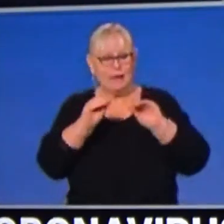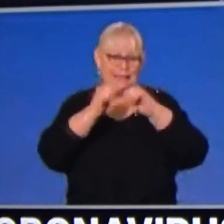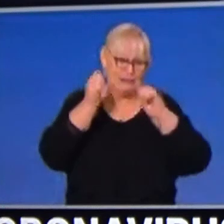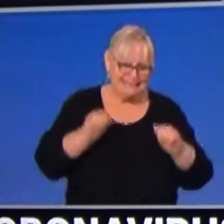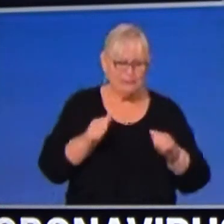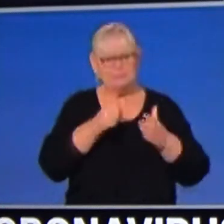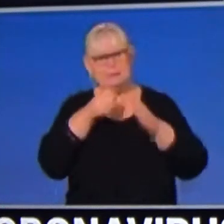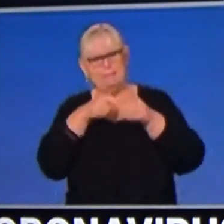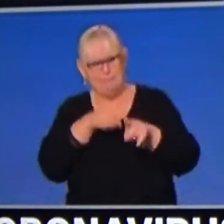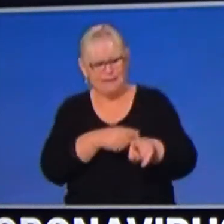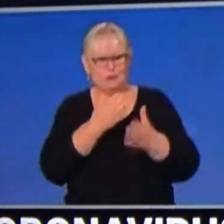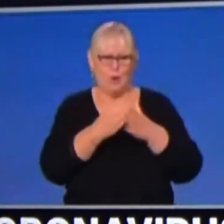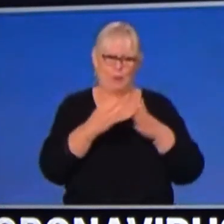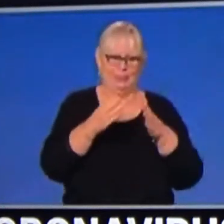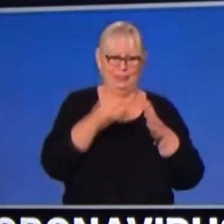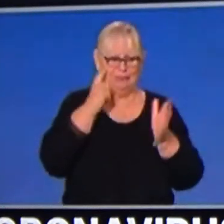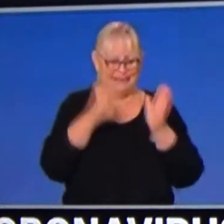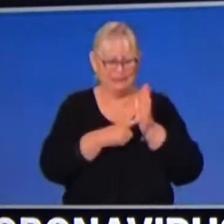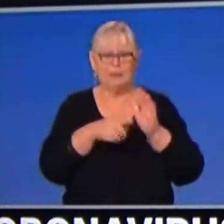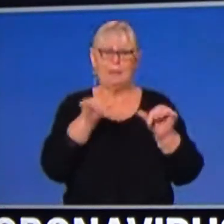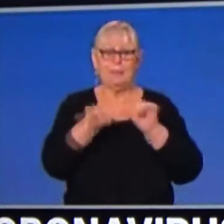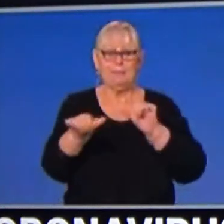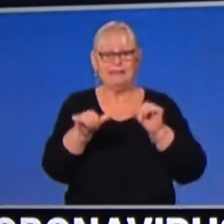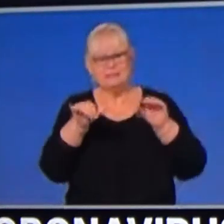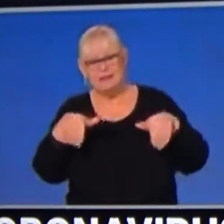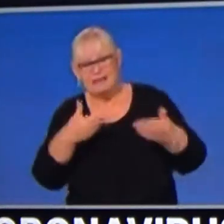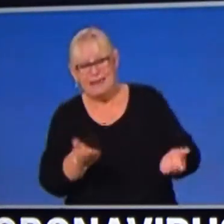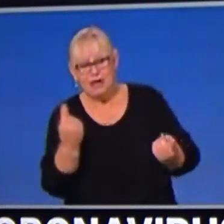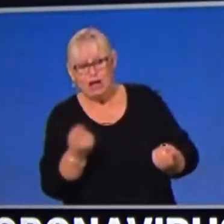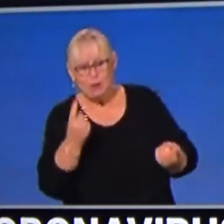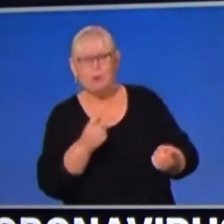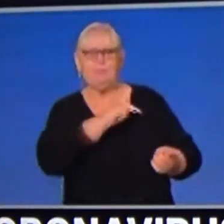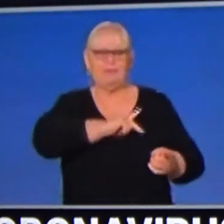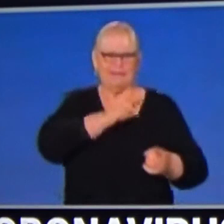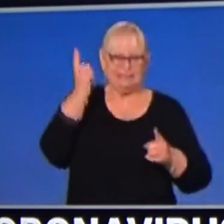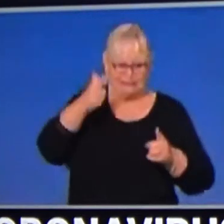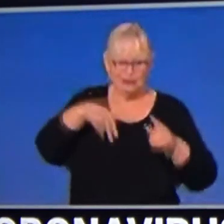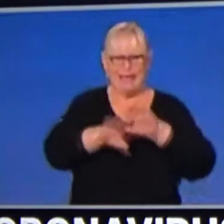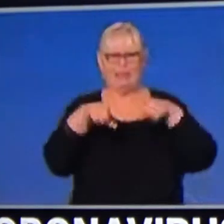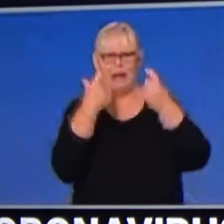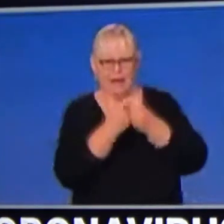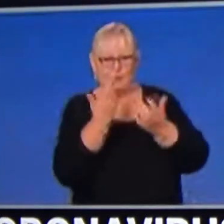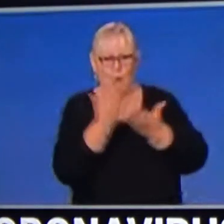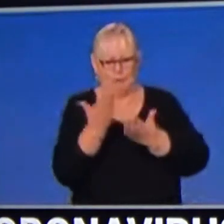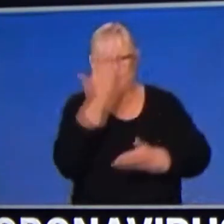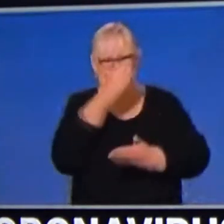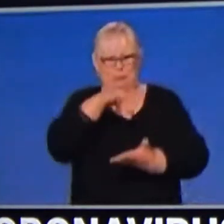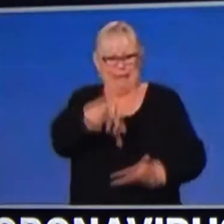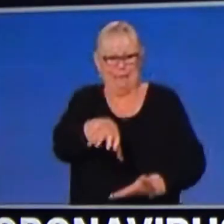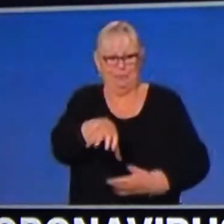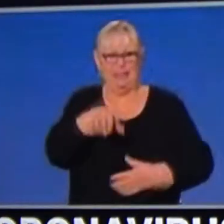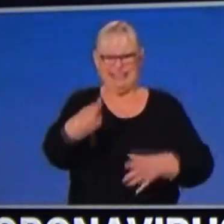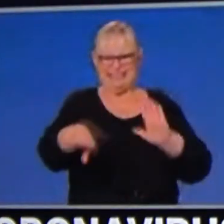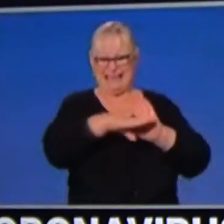recognition that education is best delivered by professional teachers to students in the classroom on a school campus. Principle